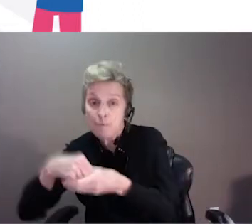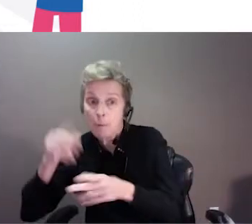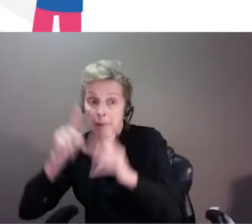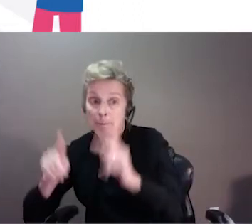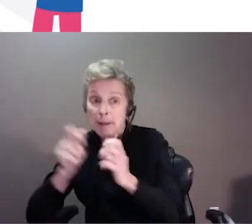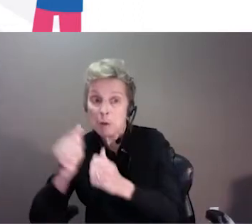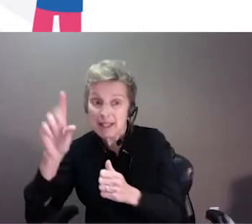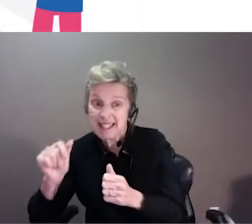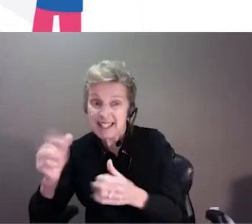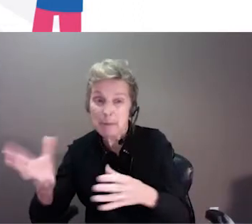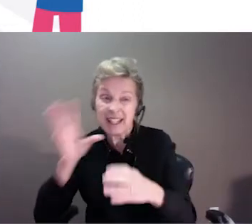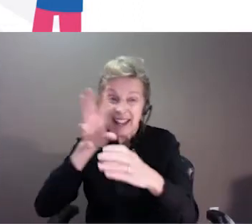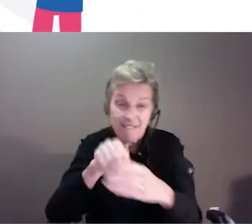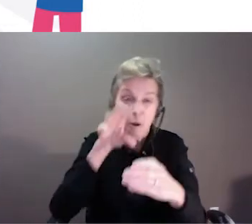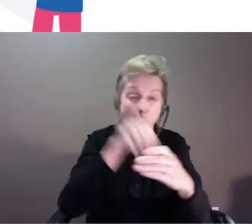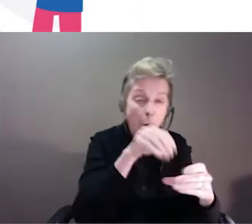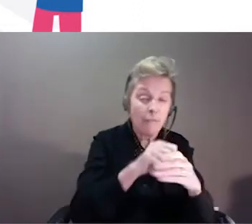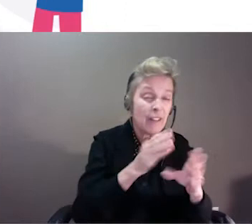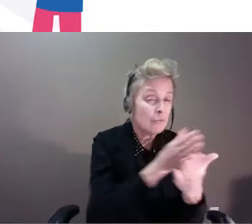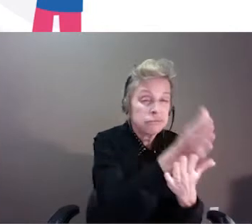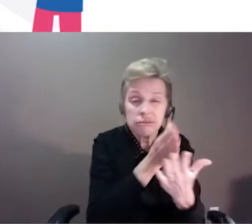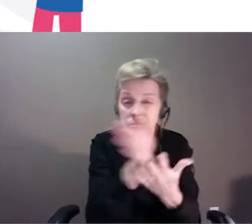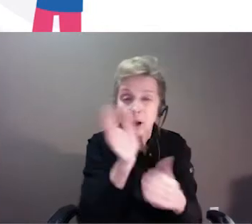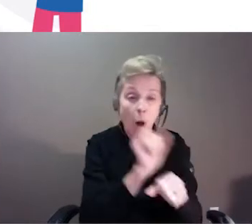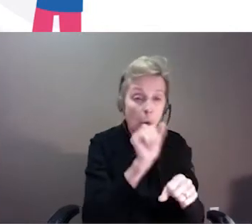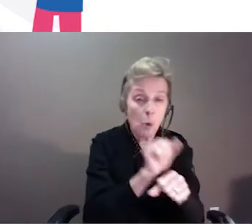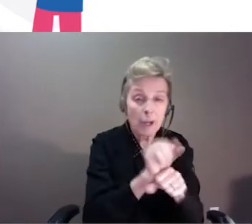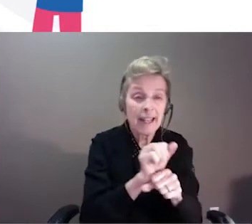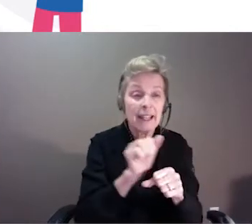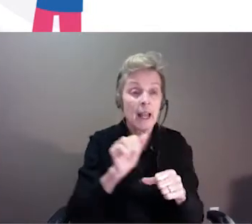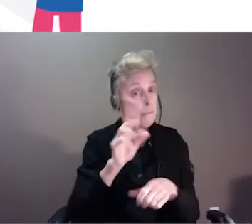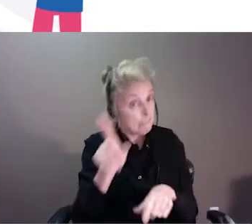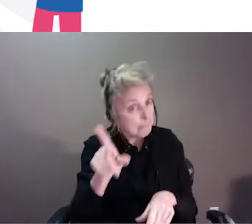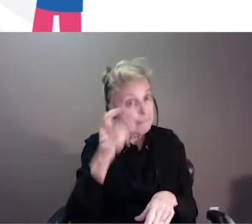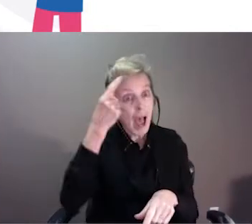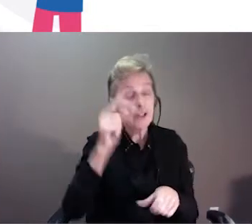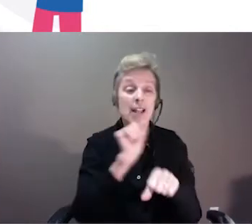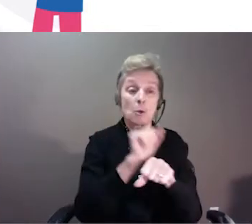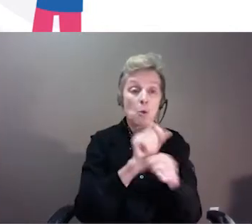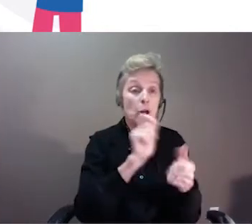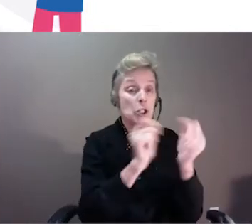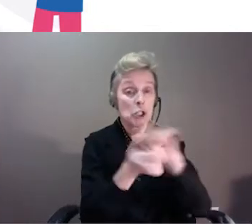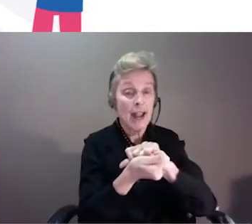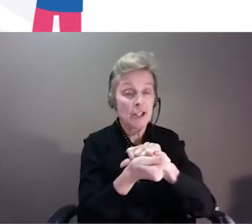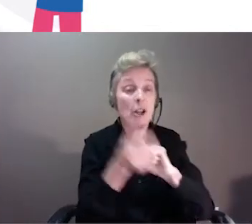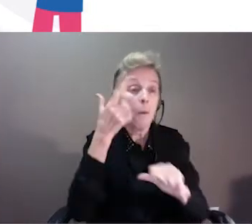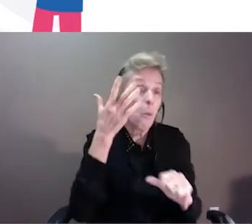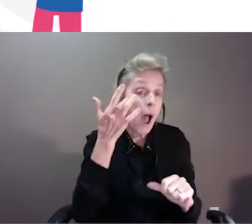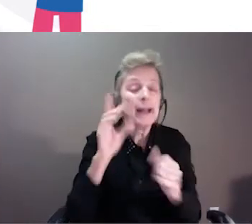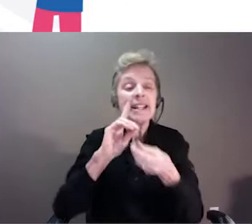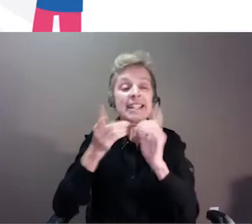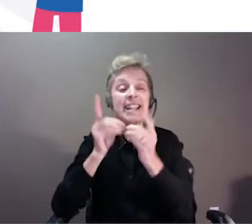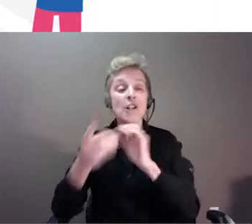in all aspects of working life and the changing nature of work, especially related to the advancement of digital technologies, as well as